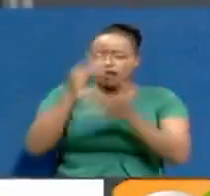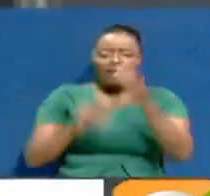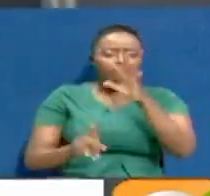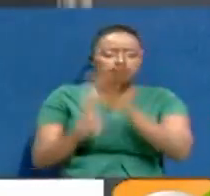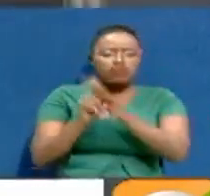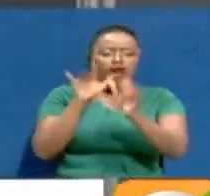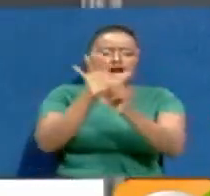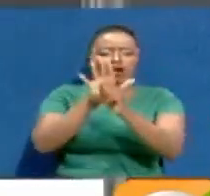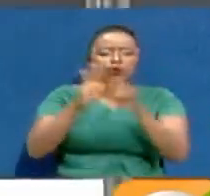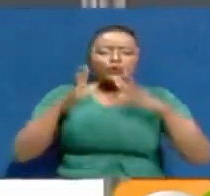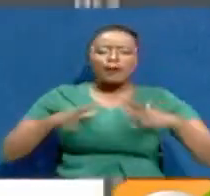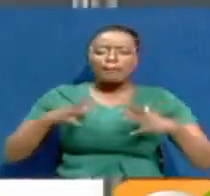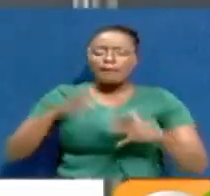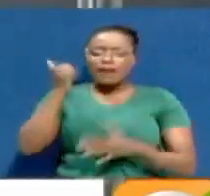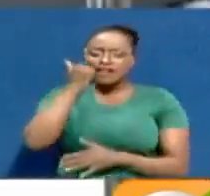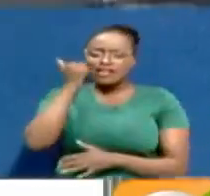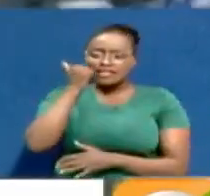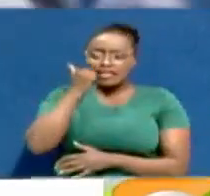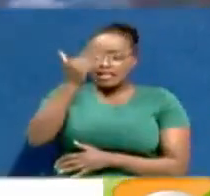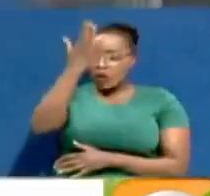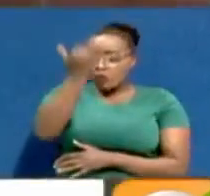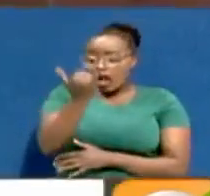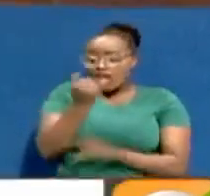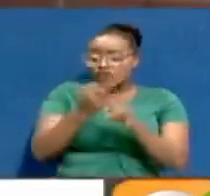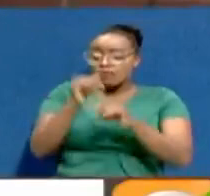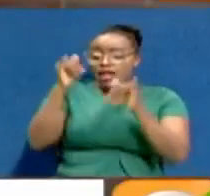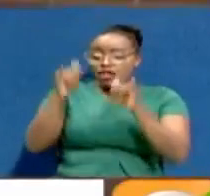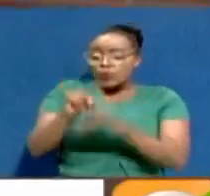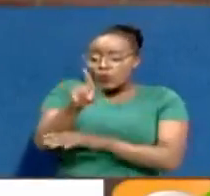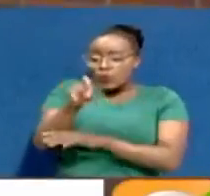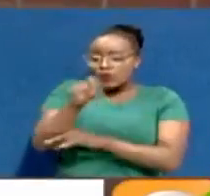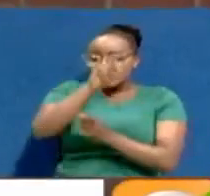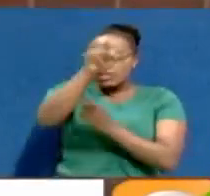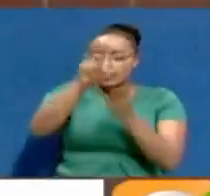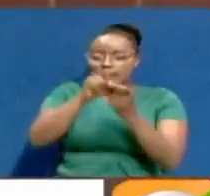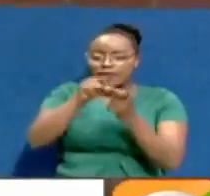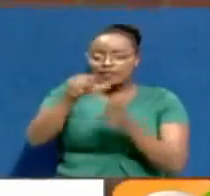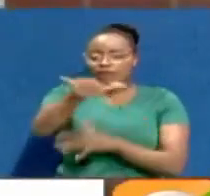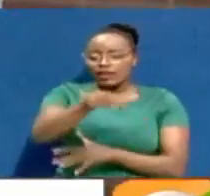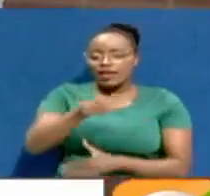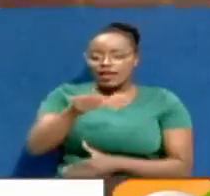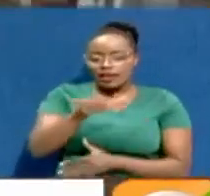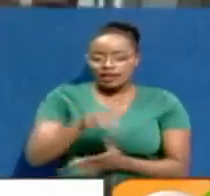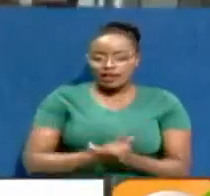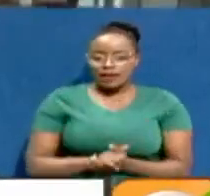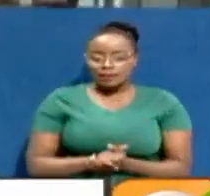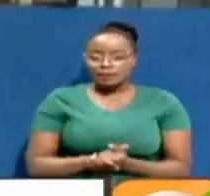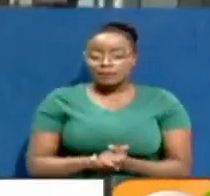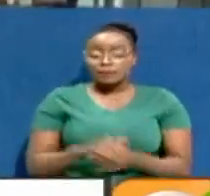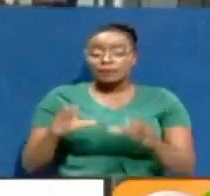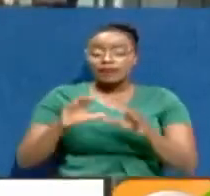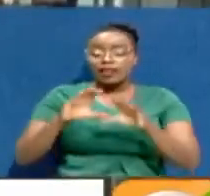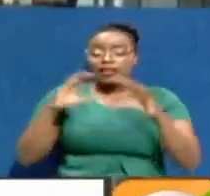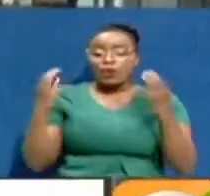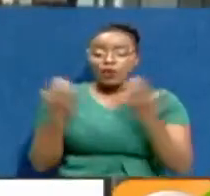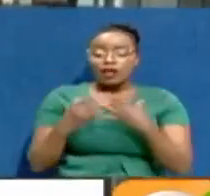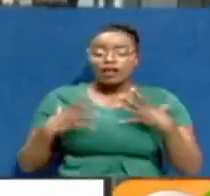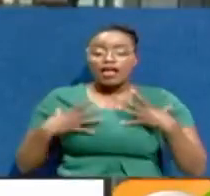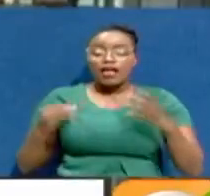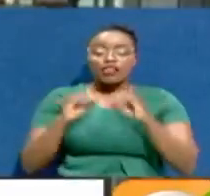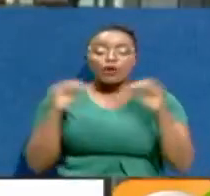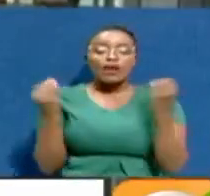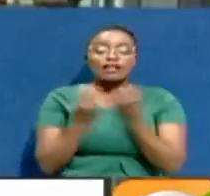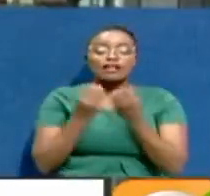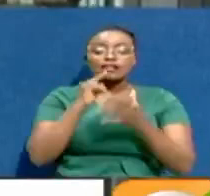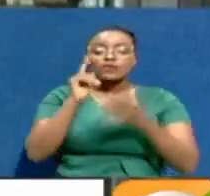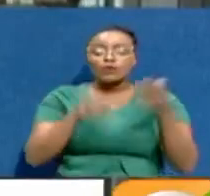spike in the number of COVID-19 infections resulting from the new variants in the specific states. The World Health Organization saying